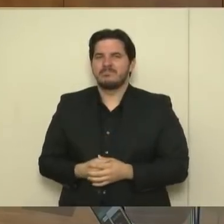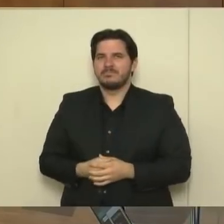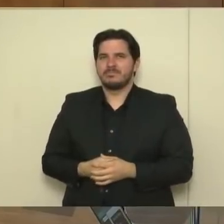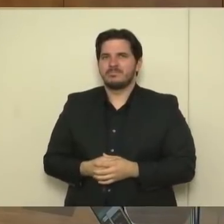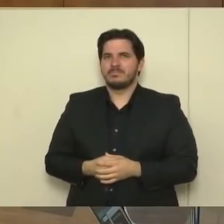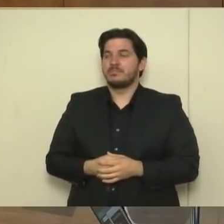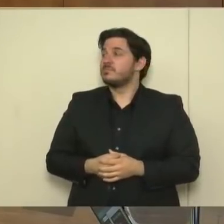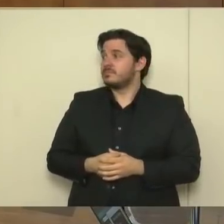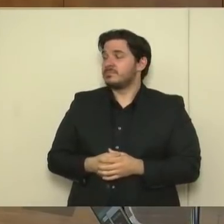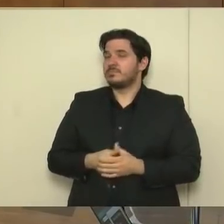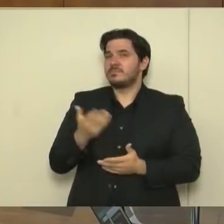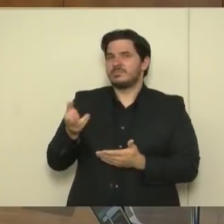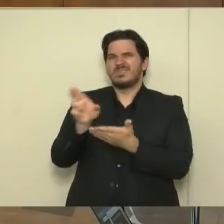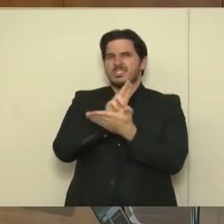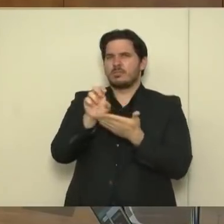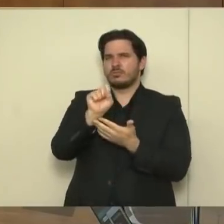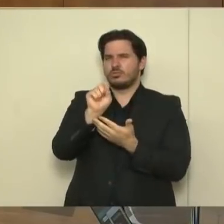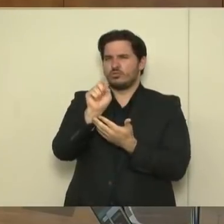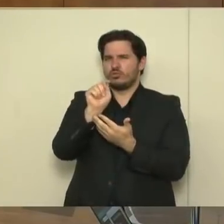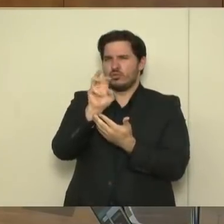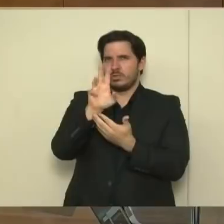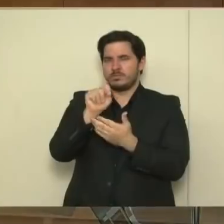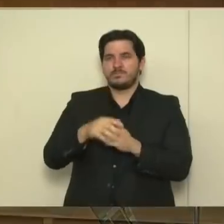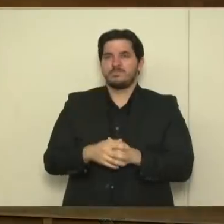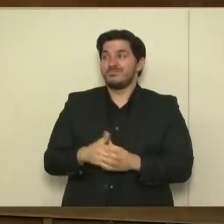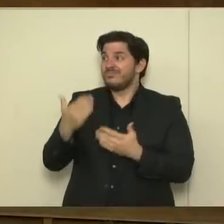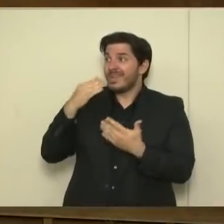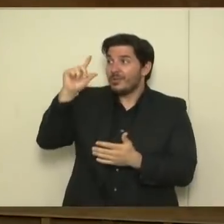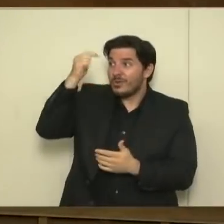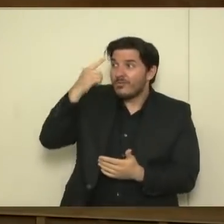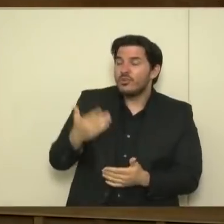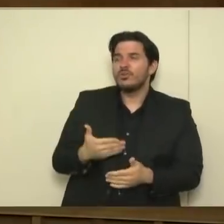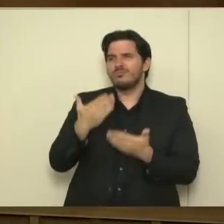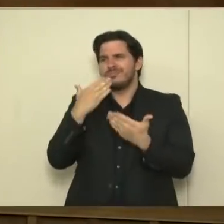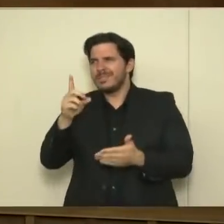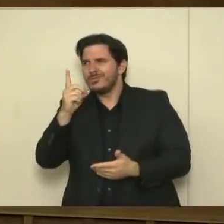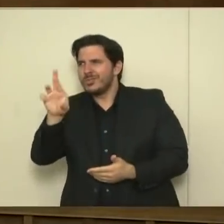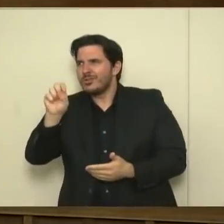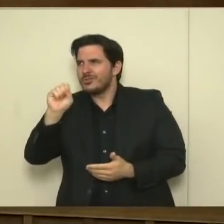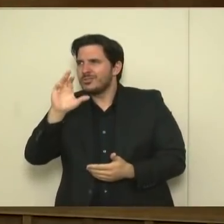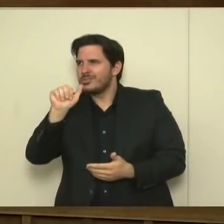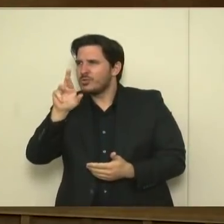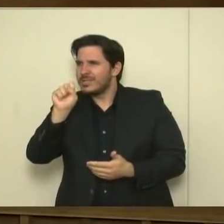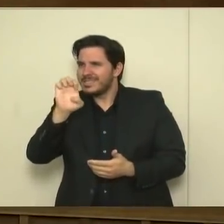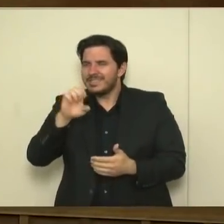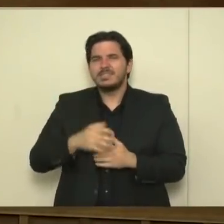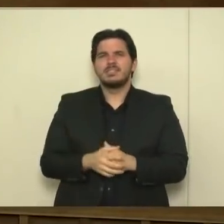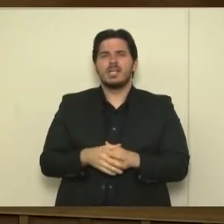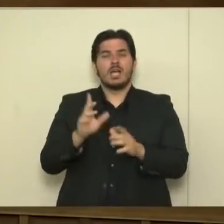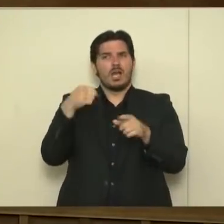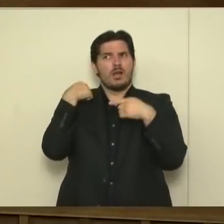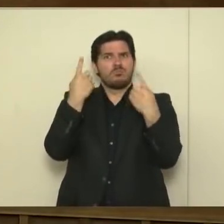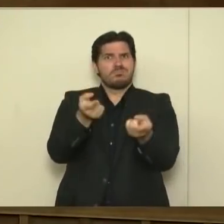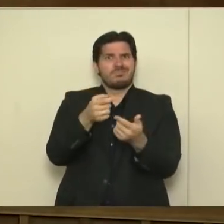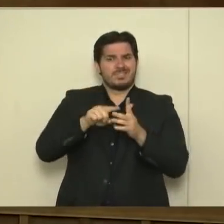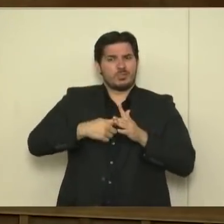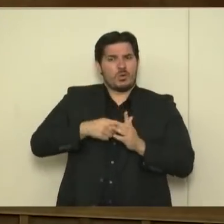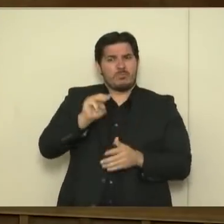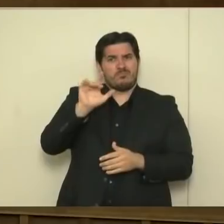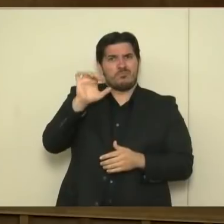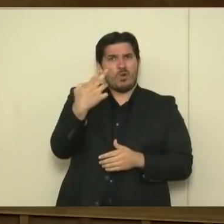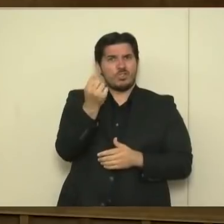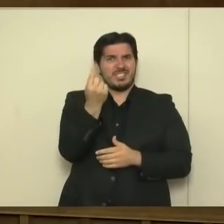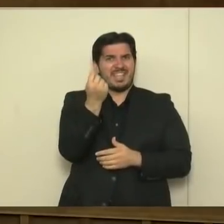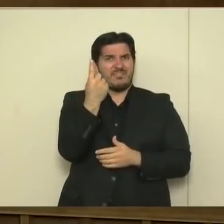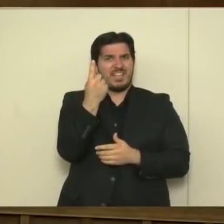Thank you, Governor. Thank you, Dr. Scrace. It's been a long road since March 11th, when we had to initially close